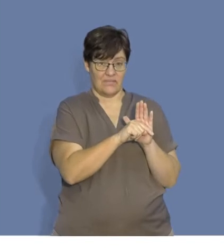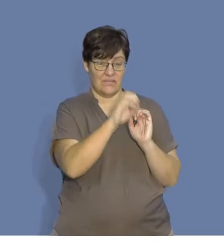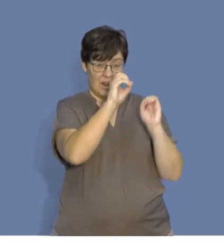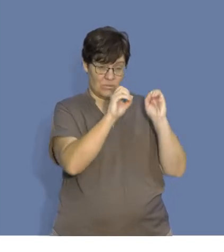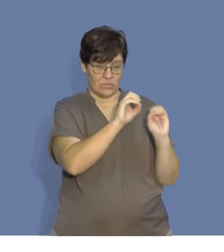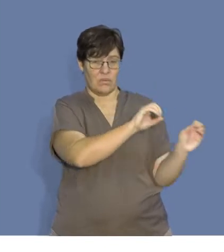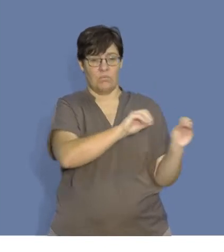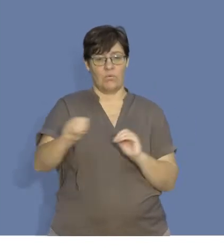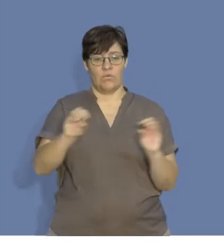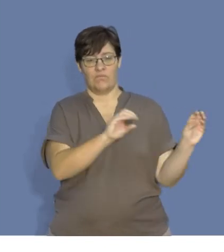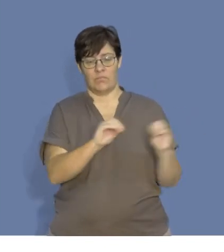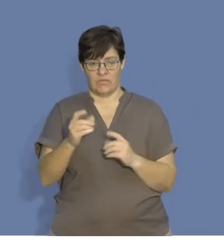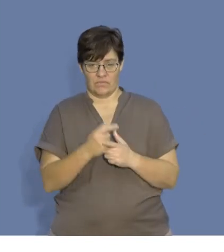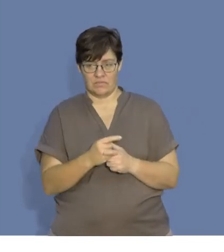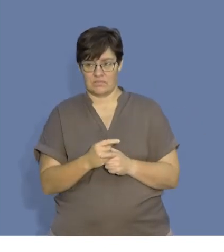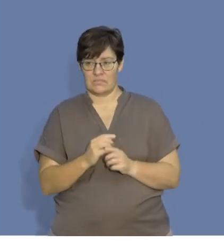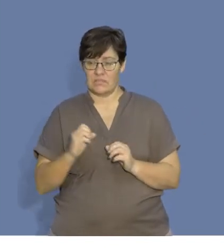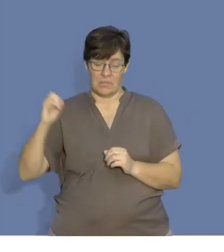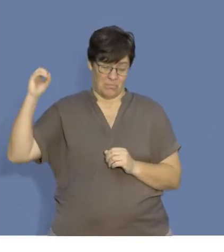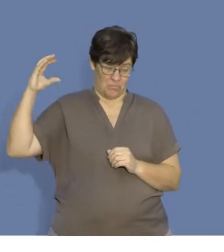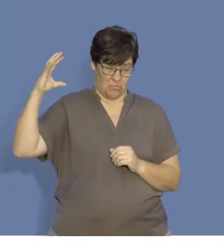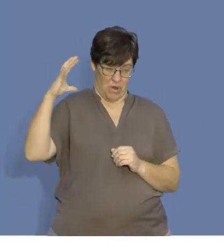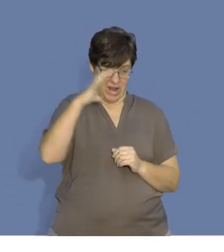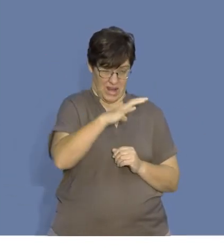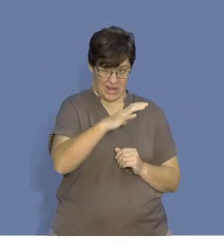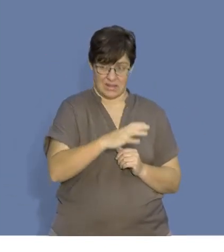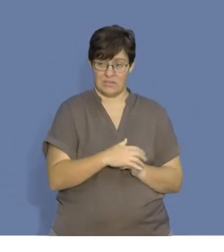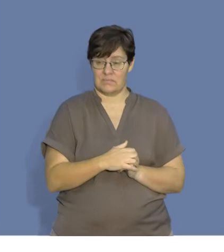if I make the intensity very bright,